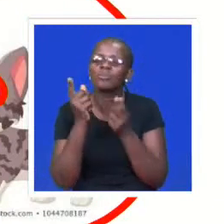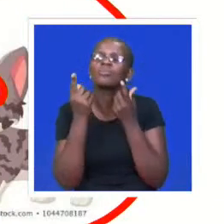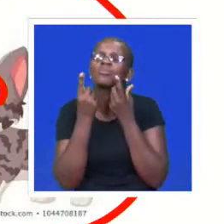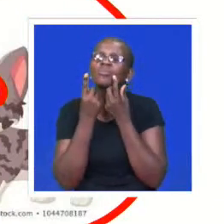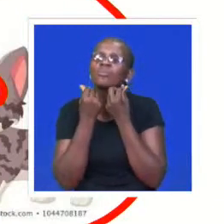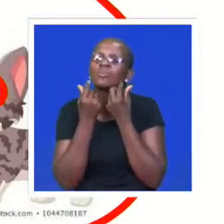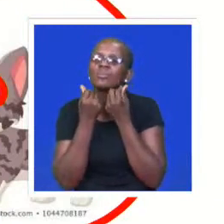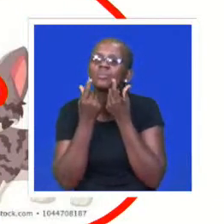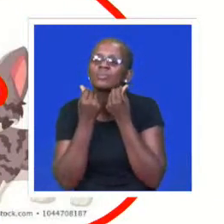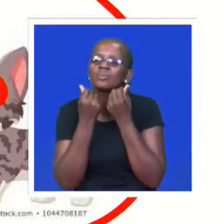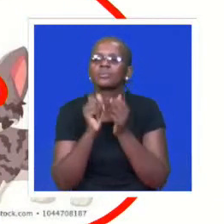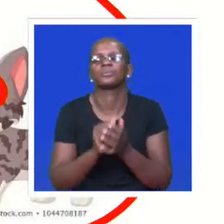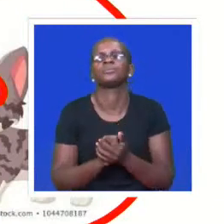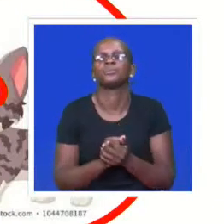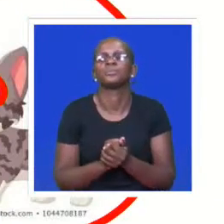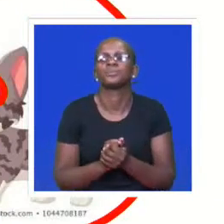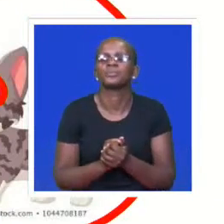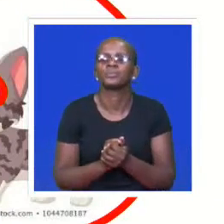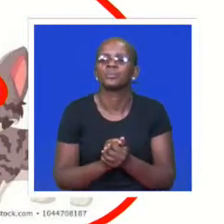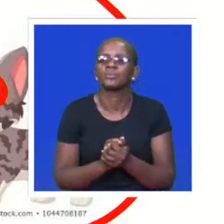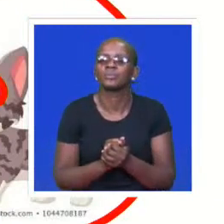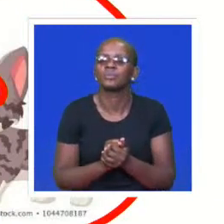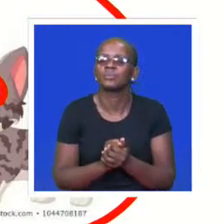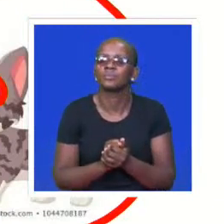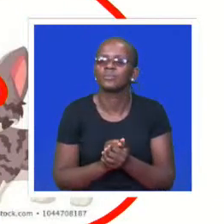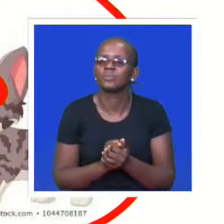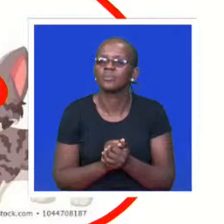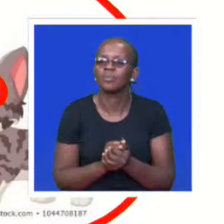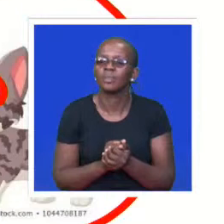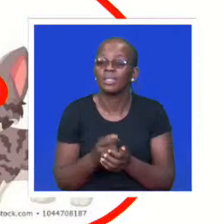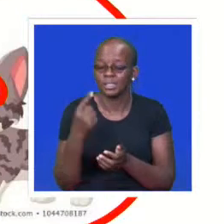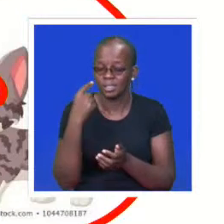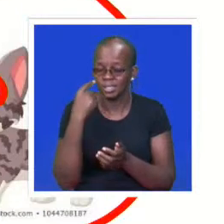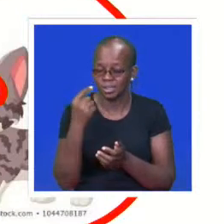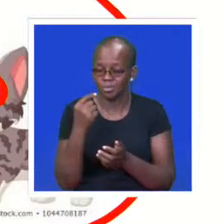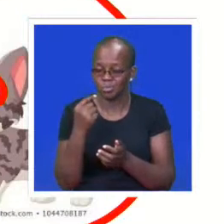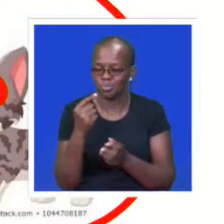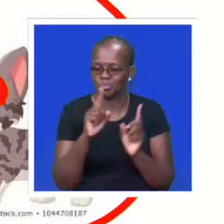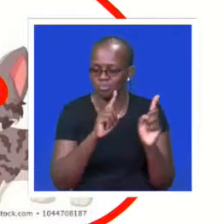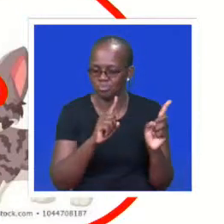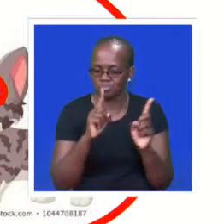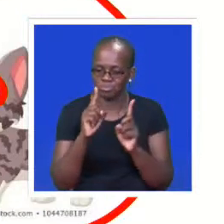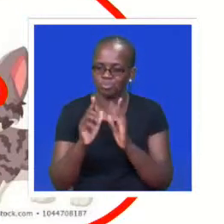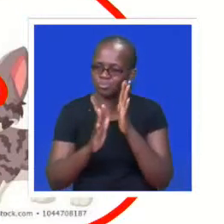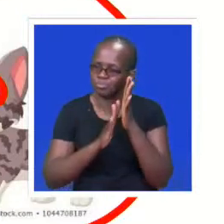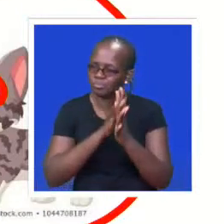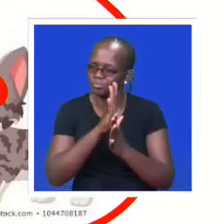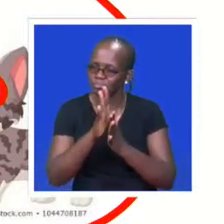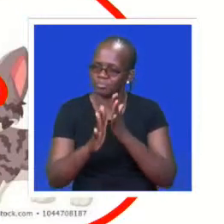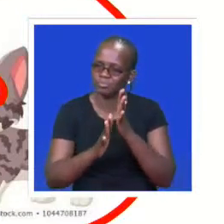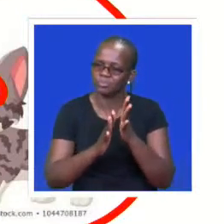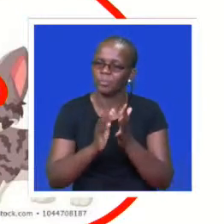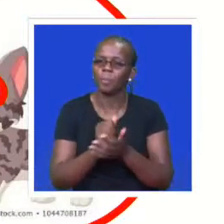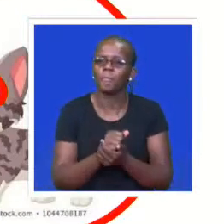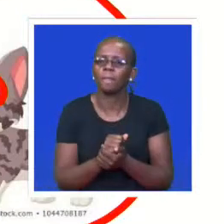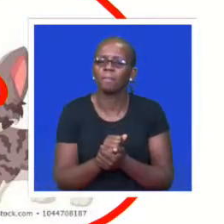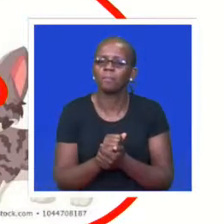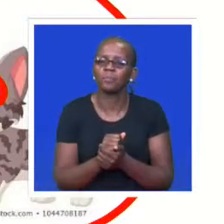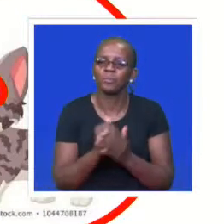I'm reading the story. And then you look on whilst I read. The house mice were all